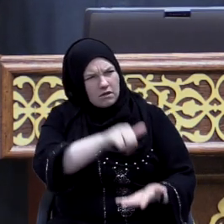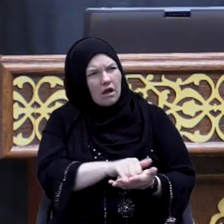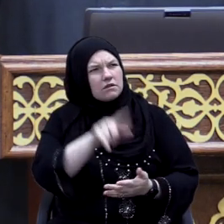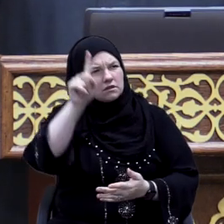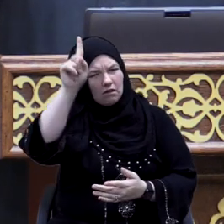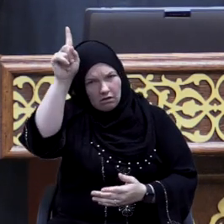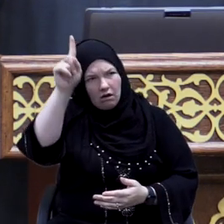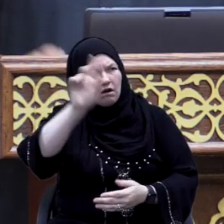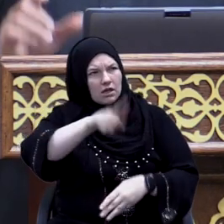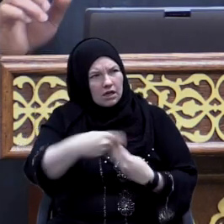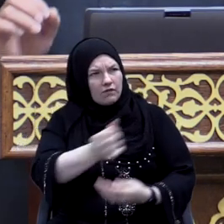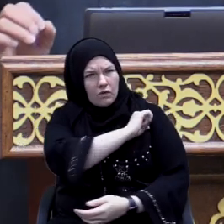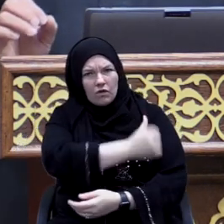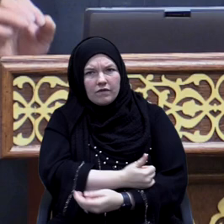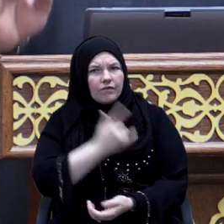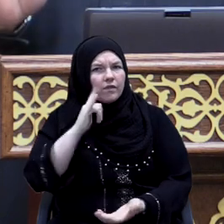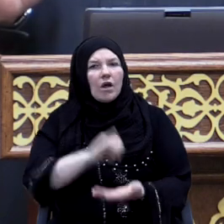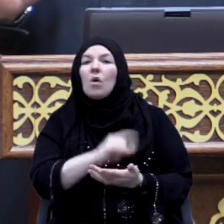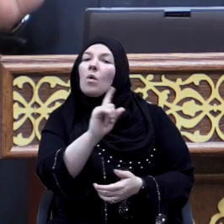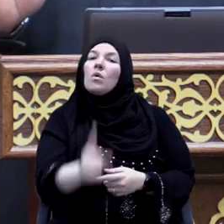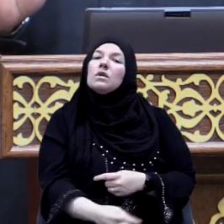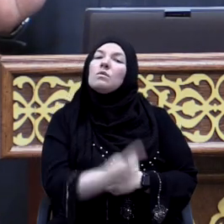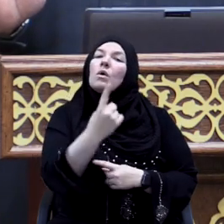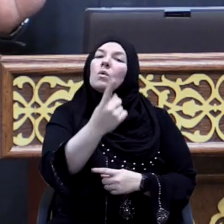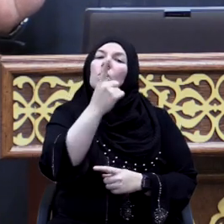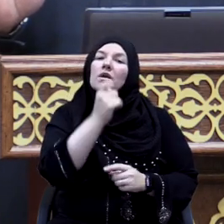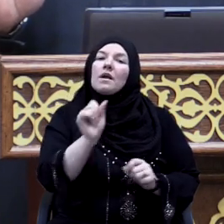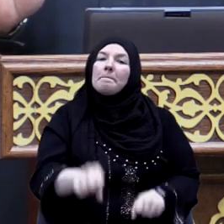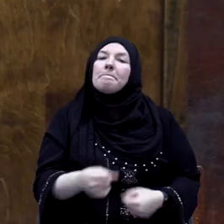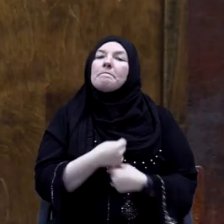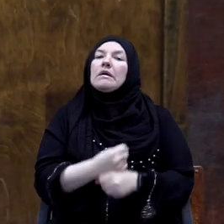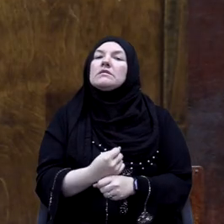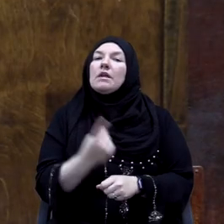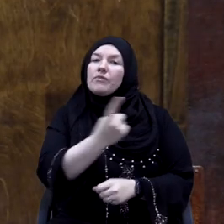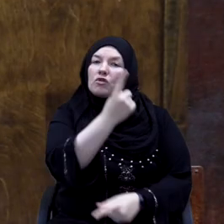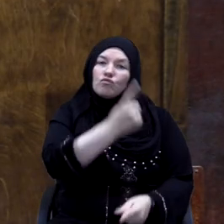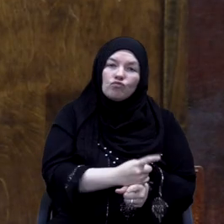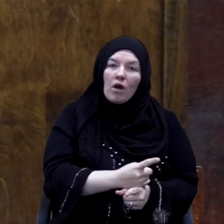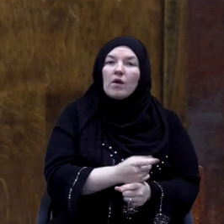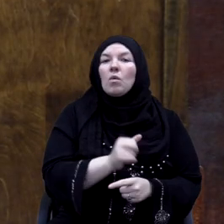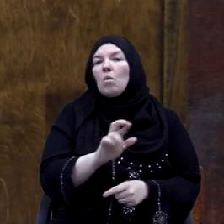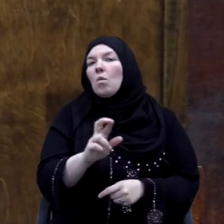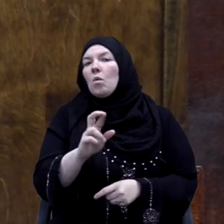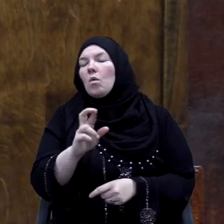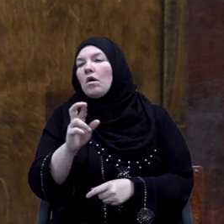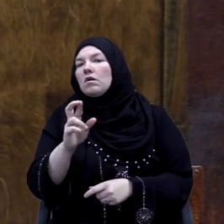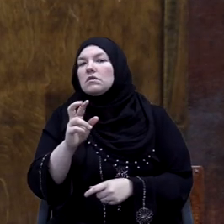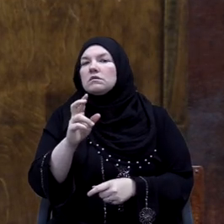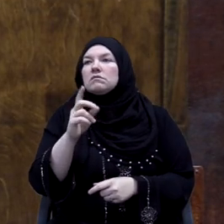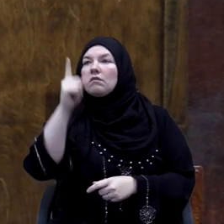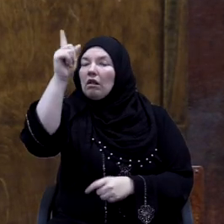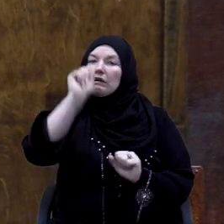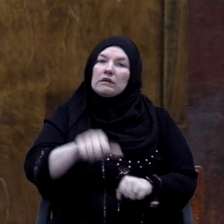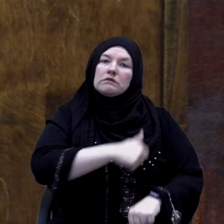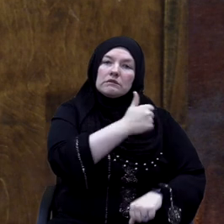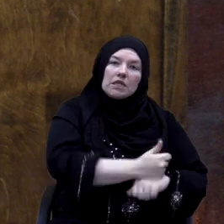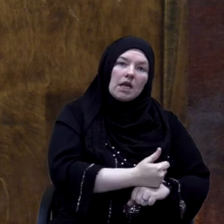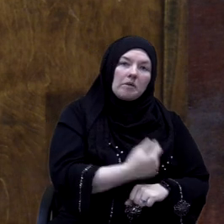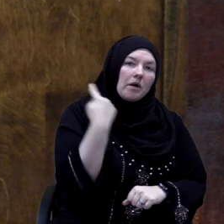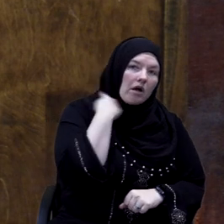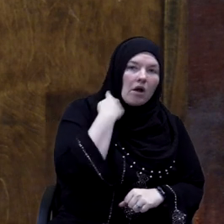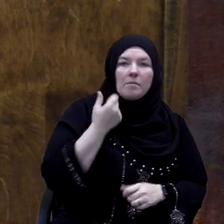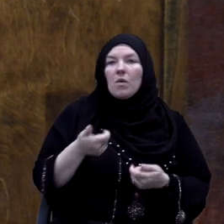His authority? The only one who can make something, designate something as haram or halal, is